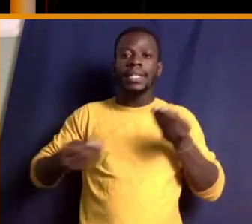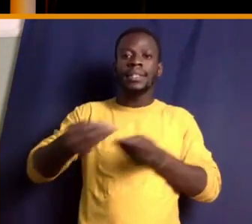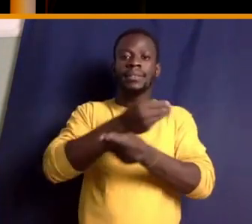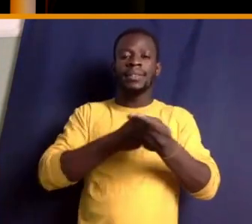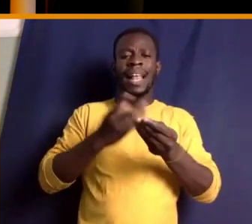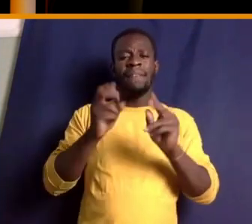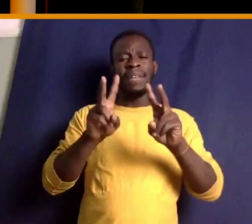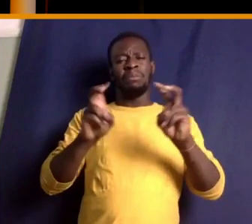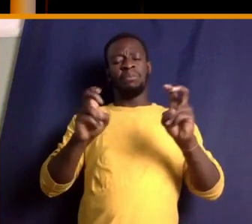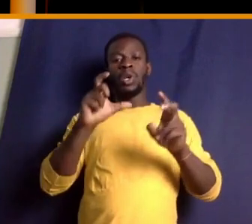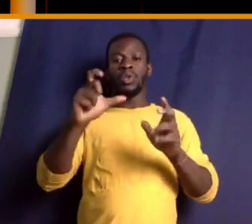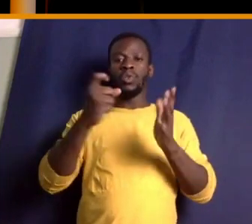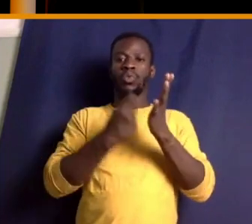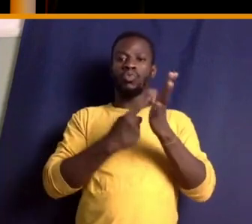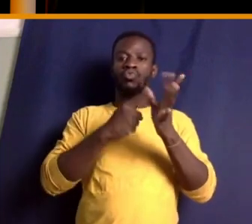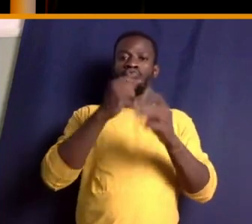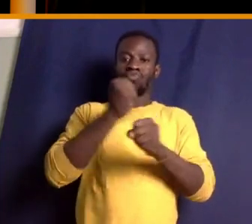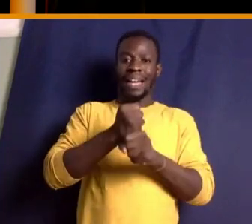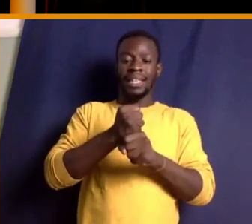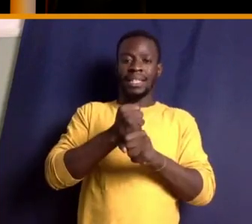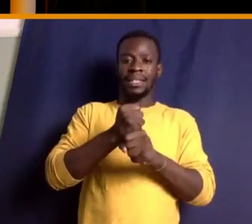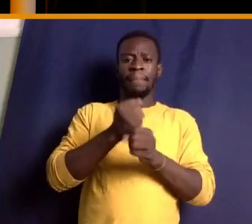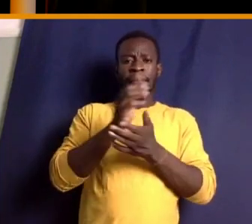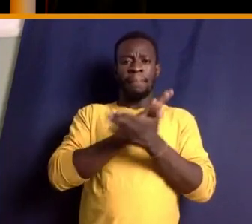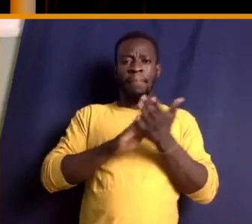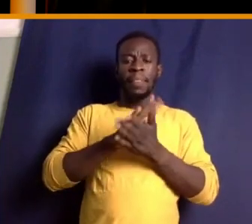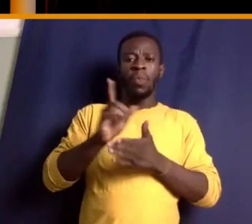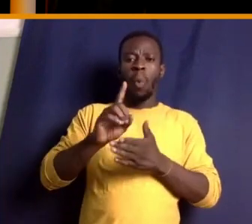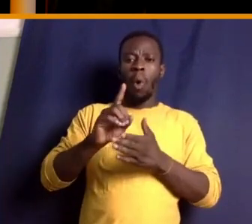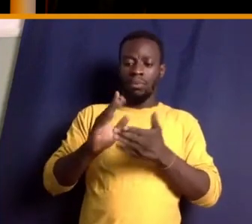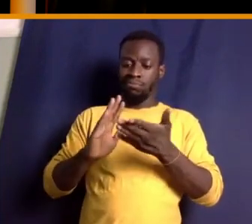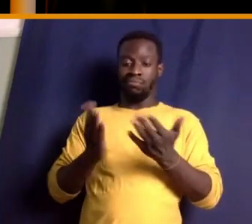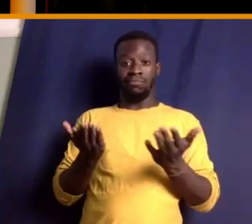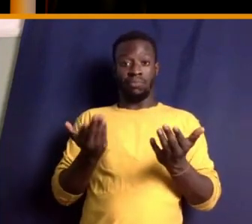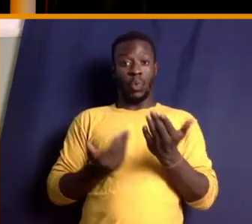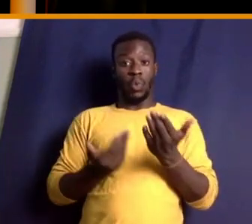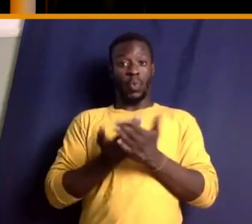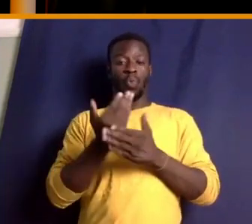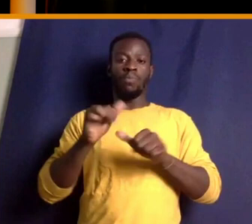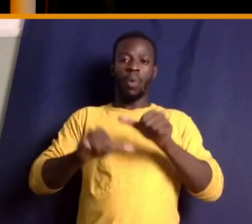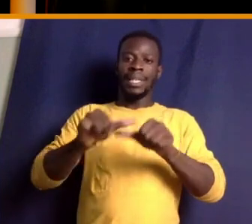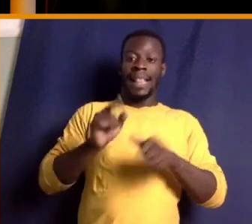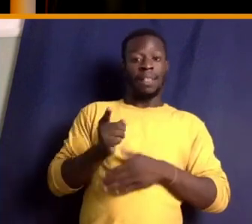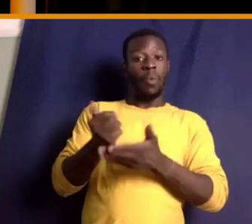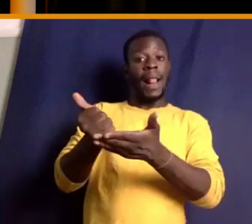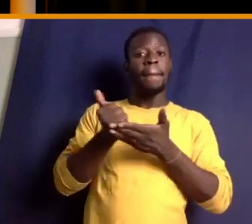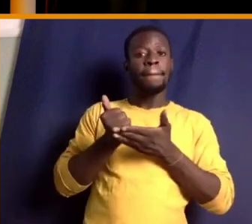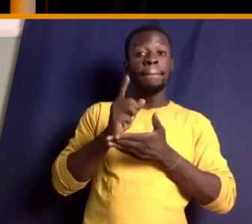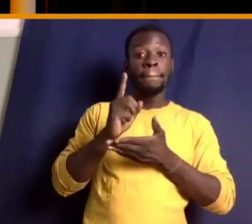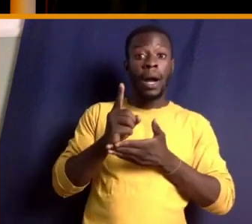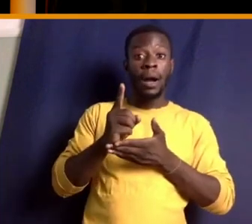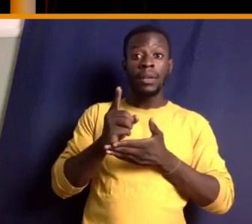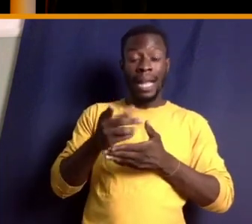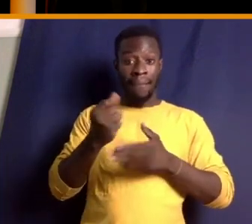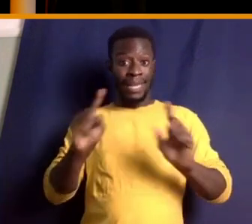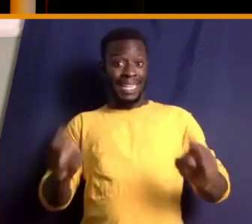the Constitutional Reform and Governance Act, which implemented the process, is being utilised instead, but it doesn't provide for either a debate or a